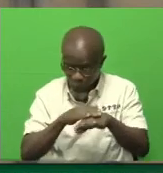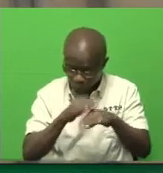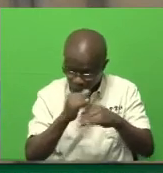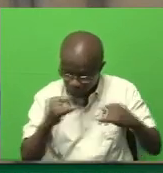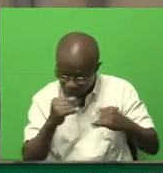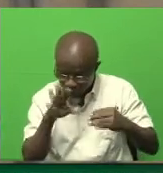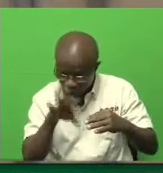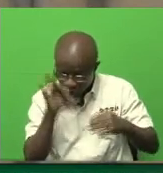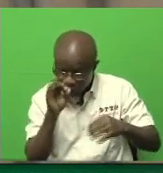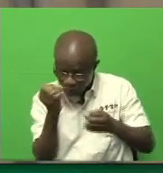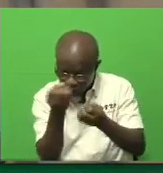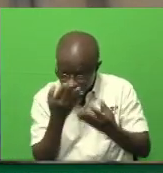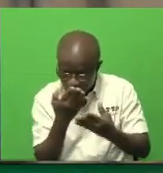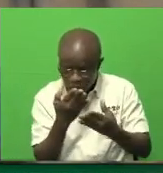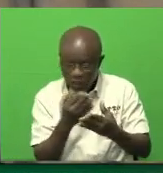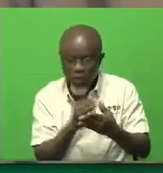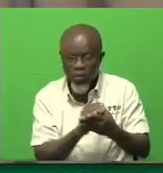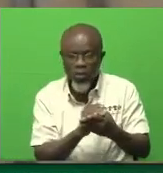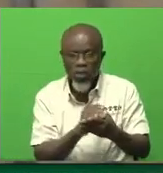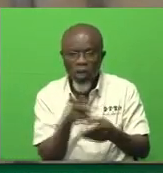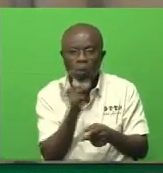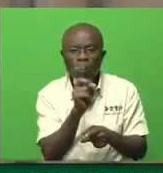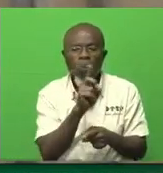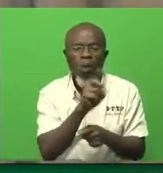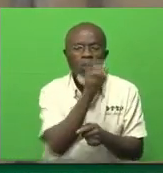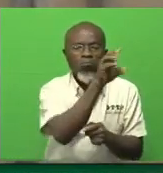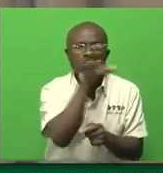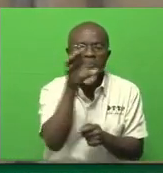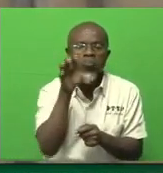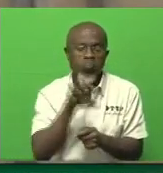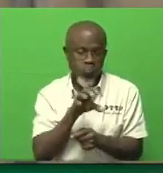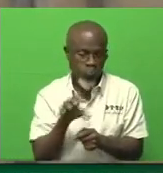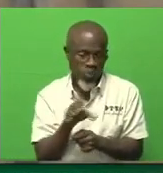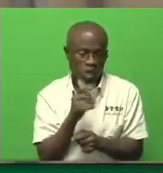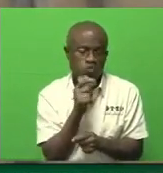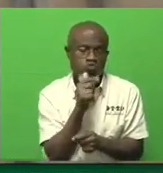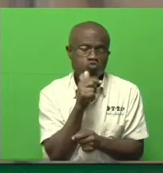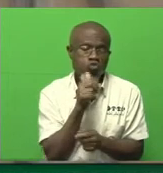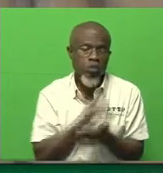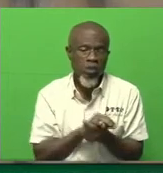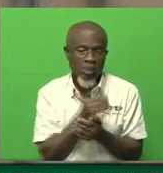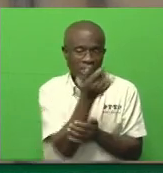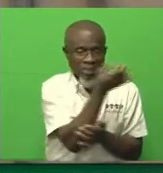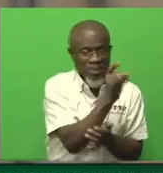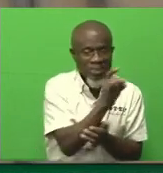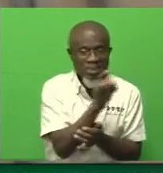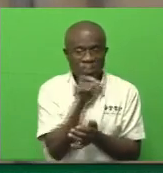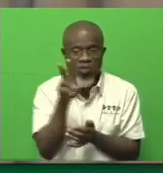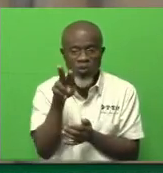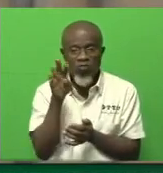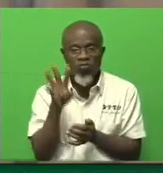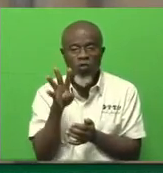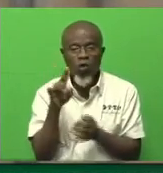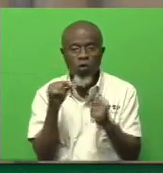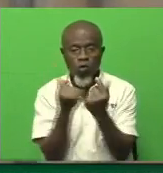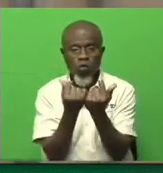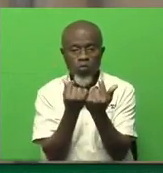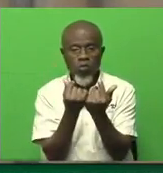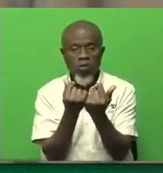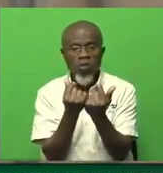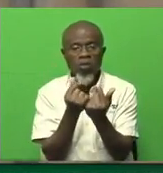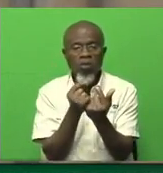interested is the demographic breakdown the 18 to 24 group 23 percent